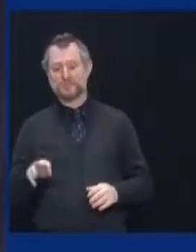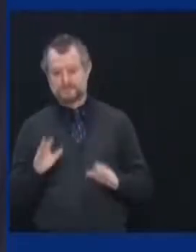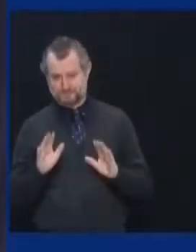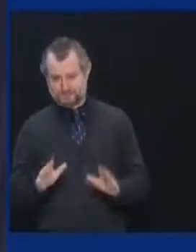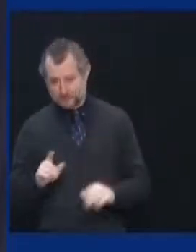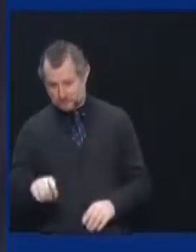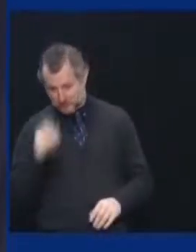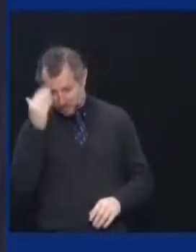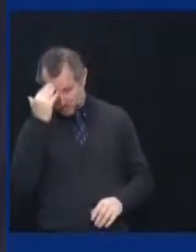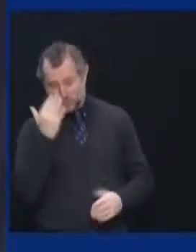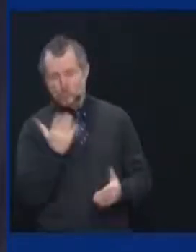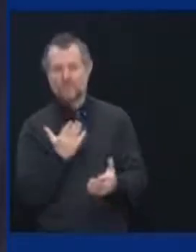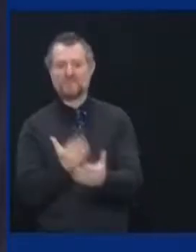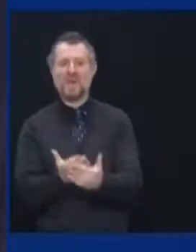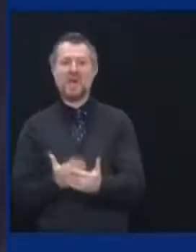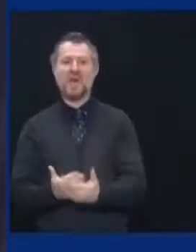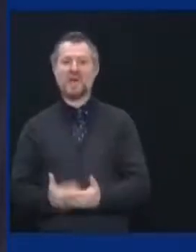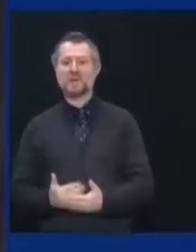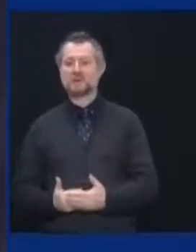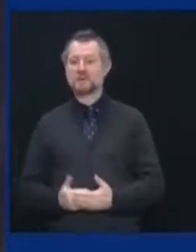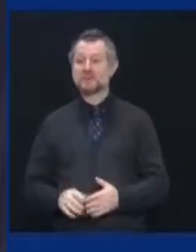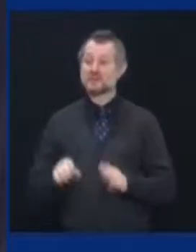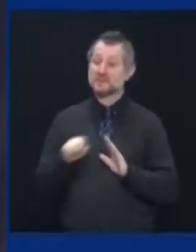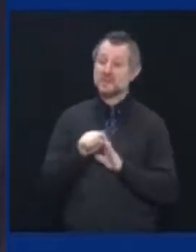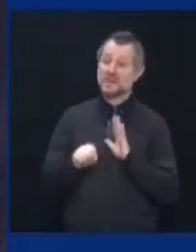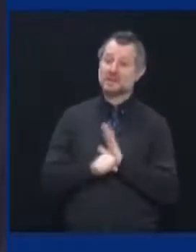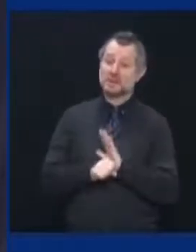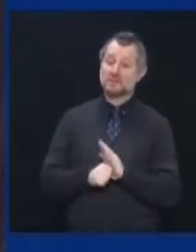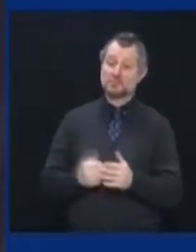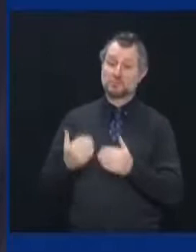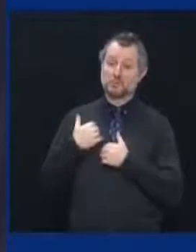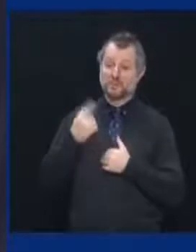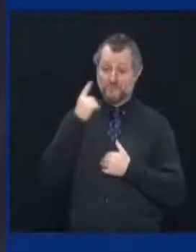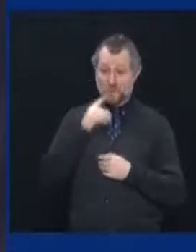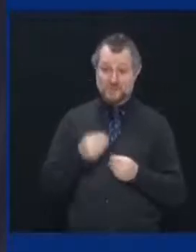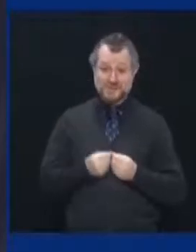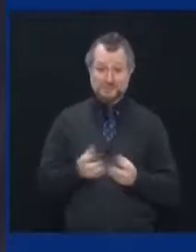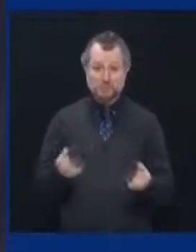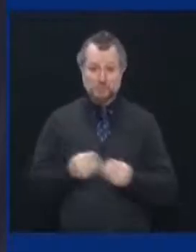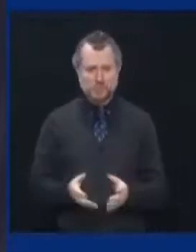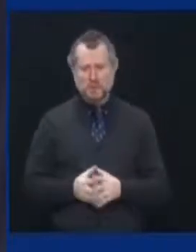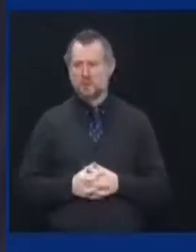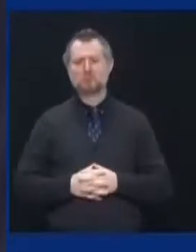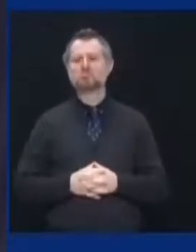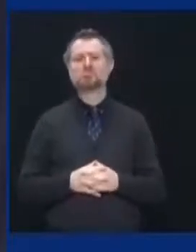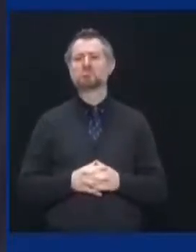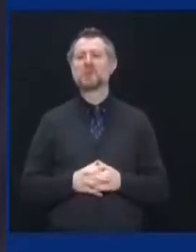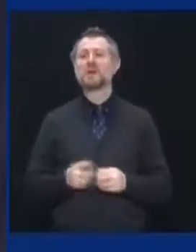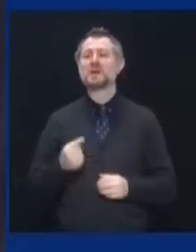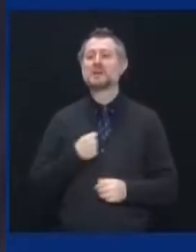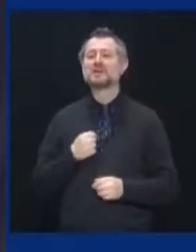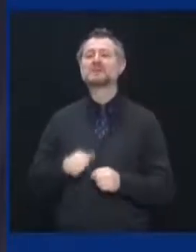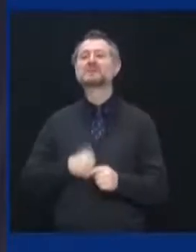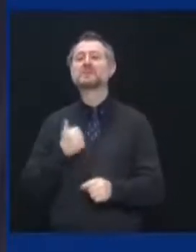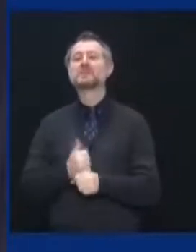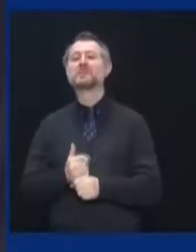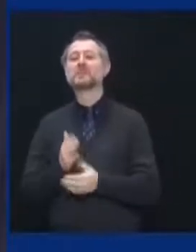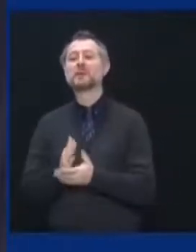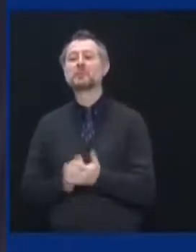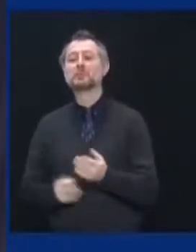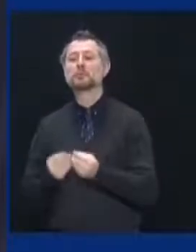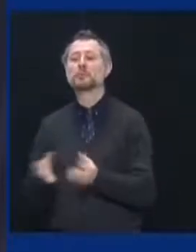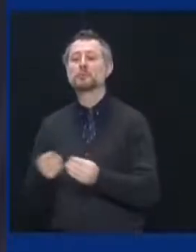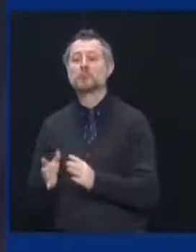The state doesn't do distribution. We set up some retail distribution. We're setting up some